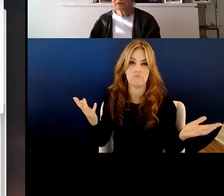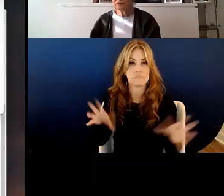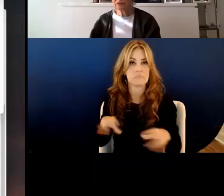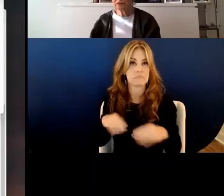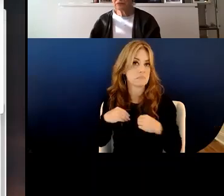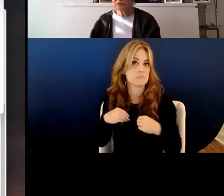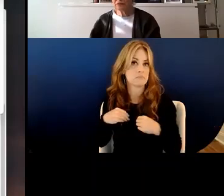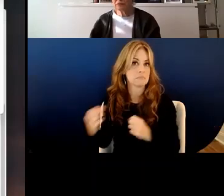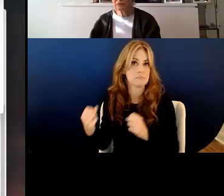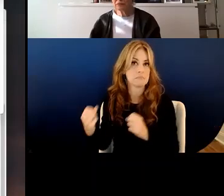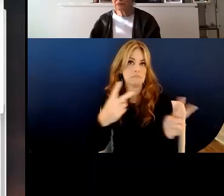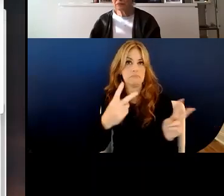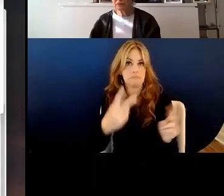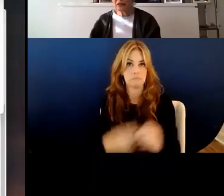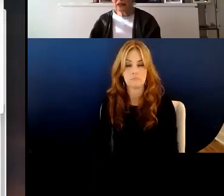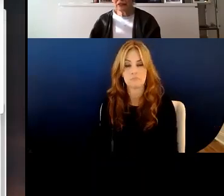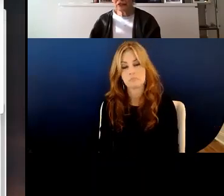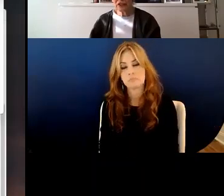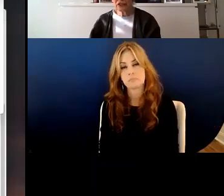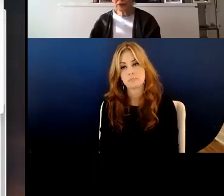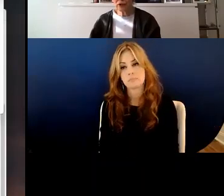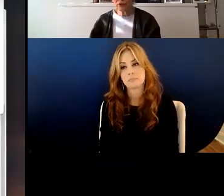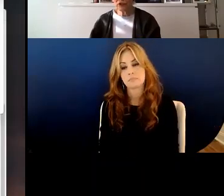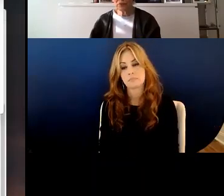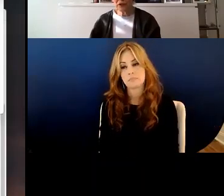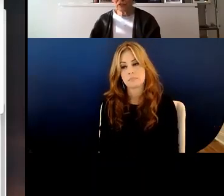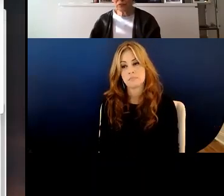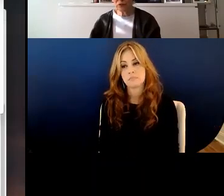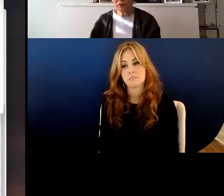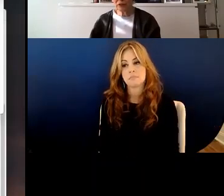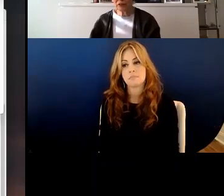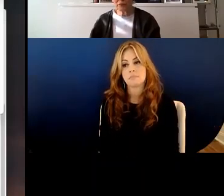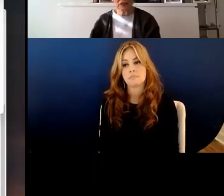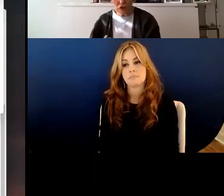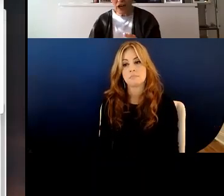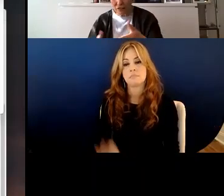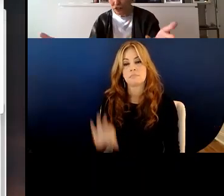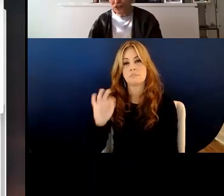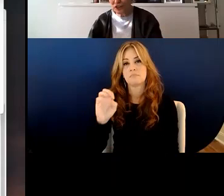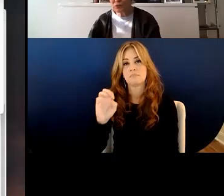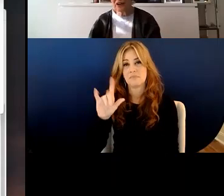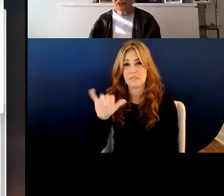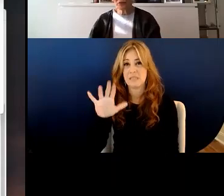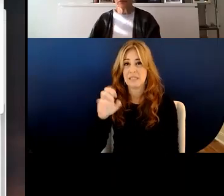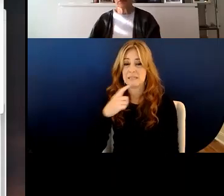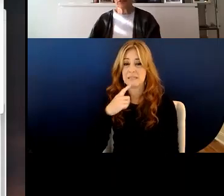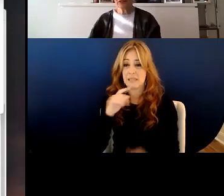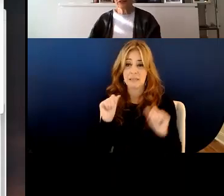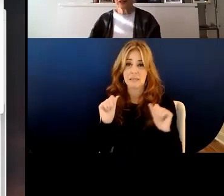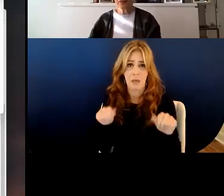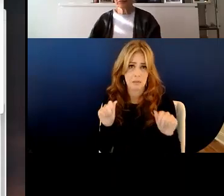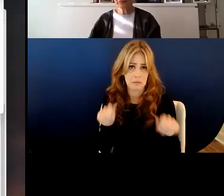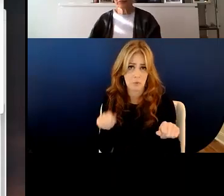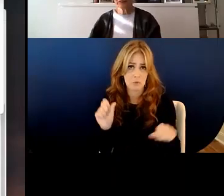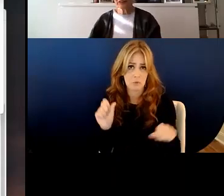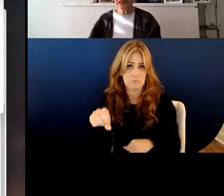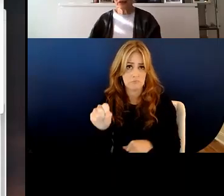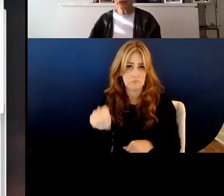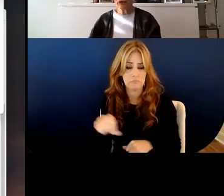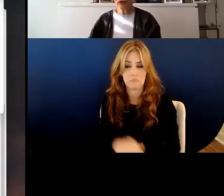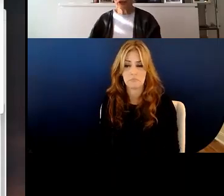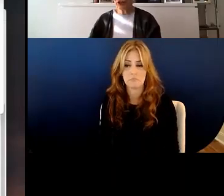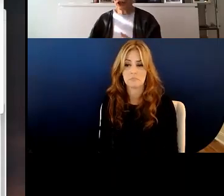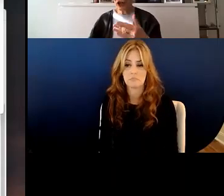acceptable, easy to do. I suppose it's possible, but I mean, it obviously is possible.